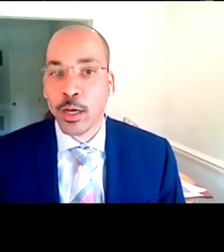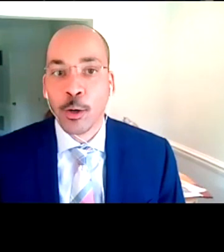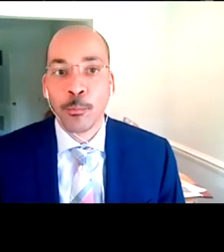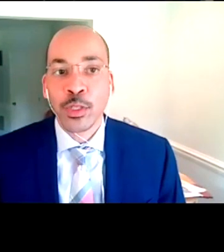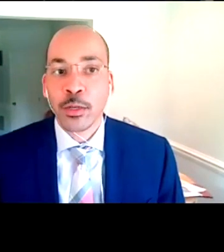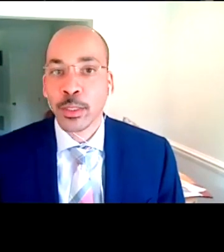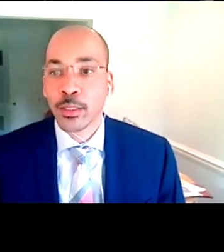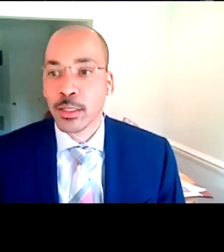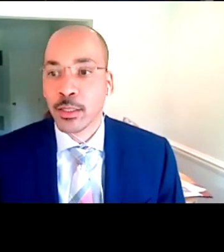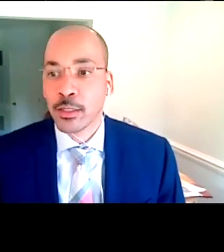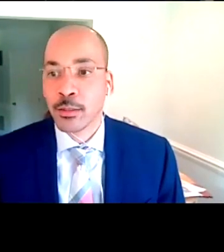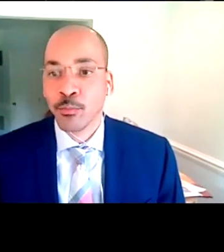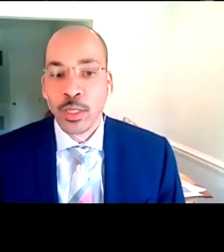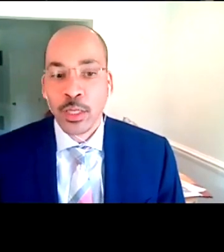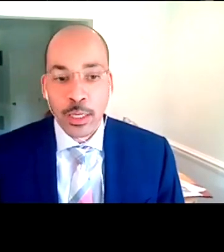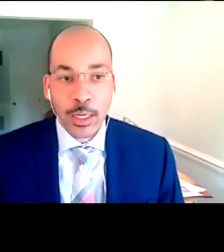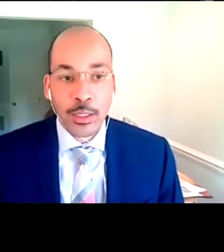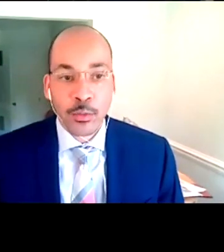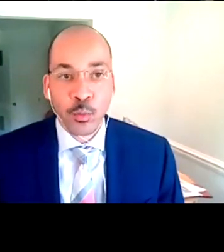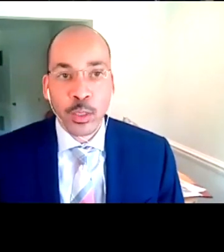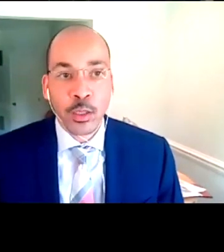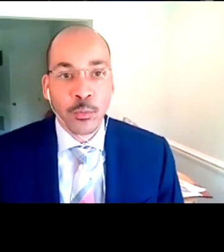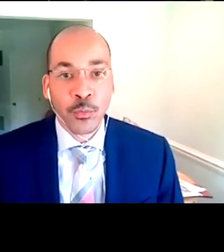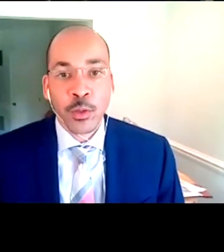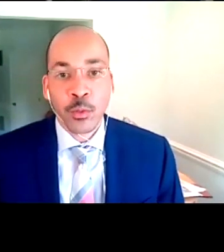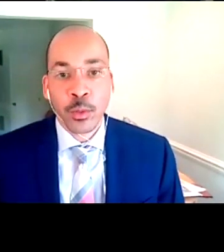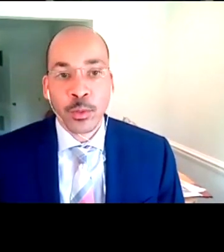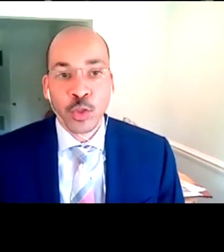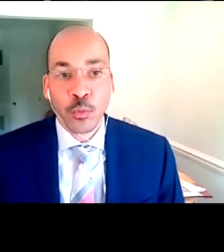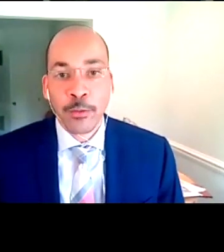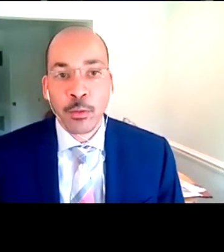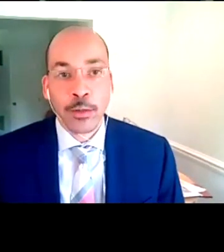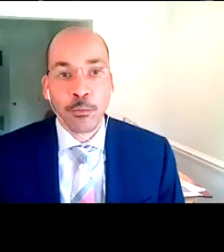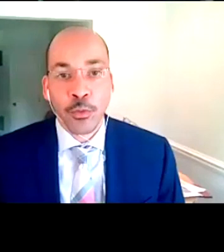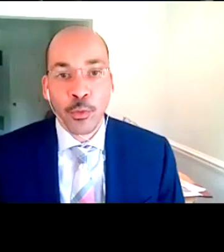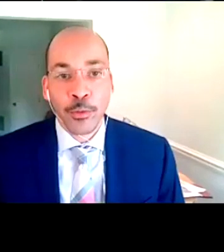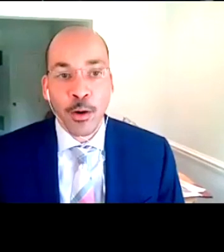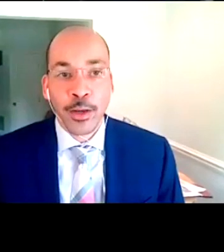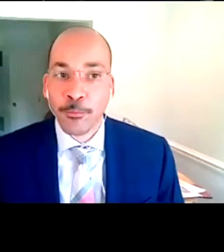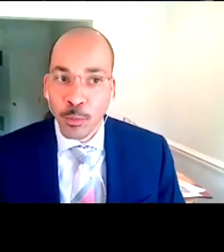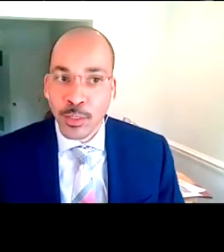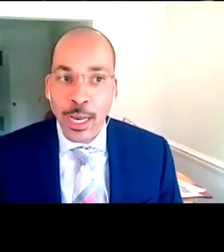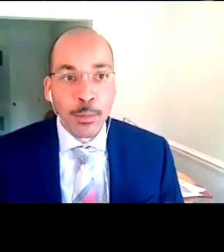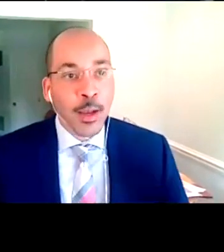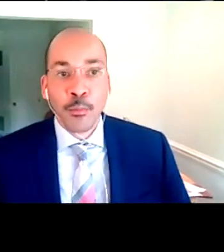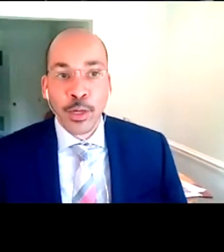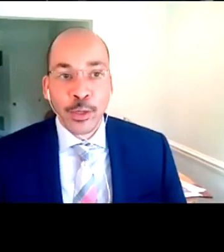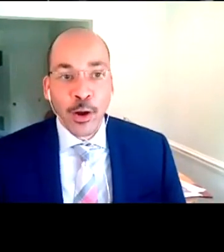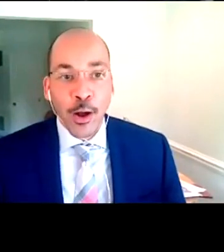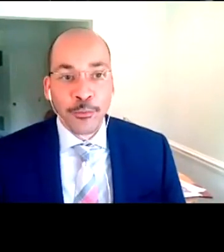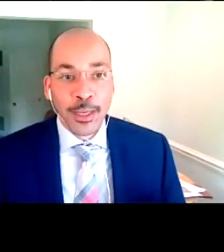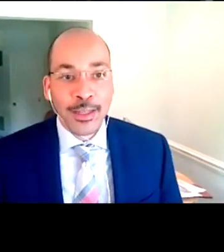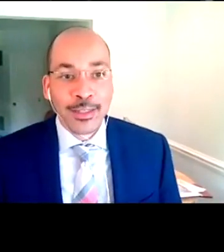as well so everyone can see this, and we will meet everyone at 4:30 for our informal time. Bring